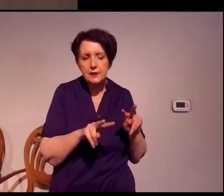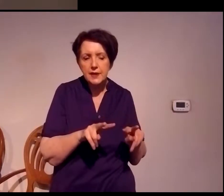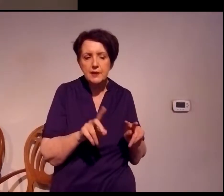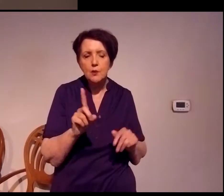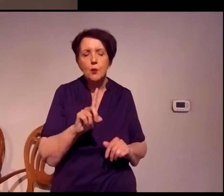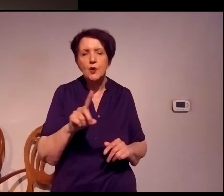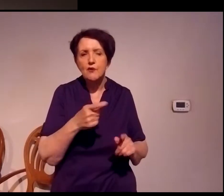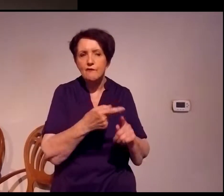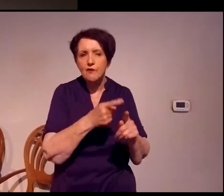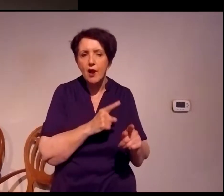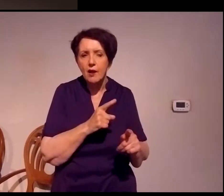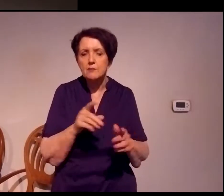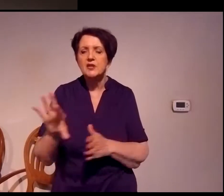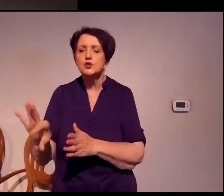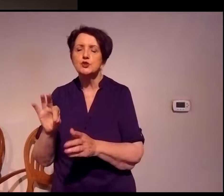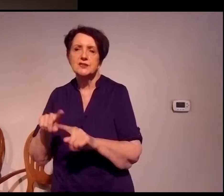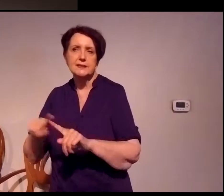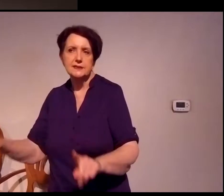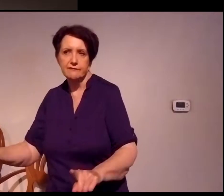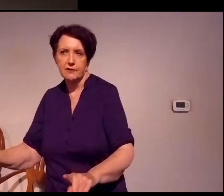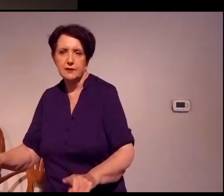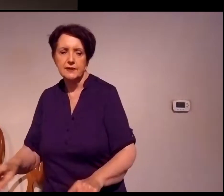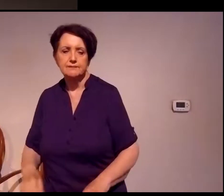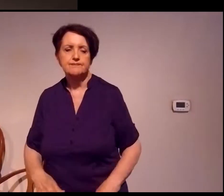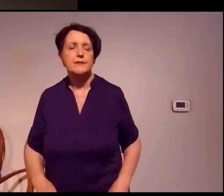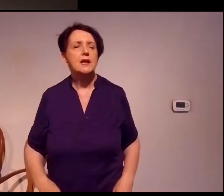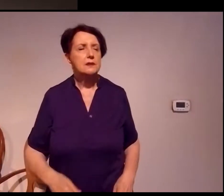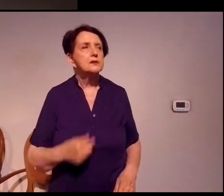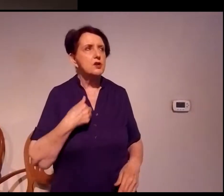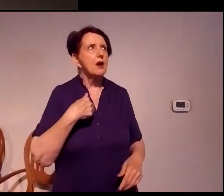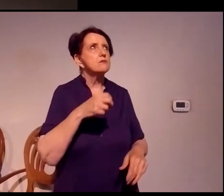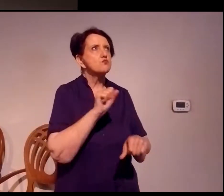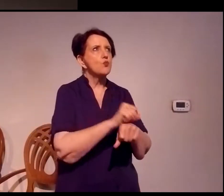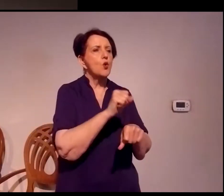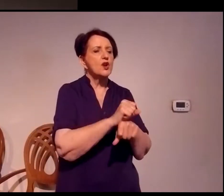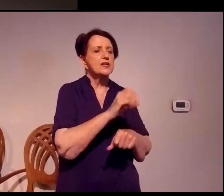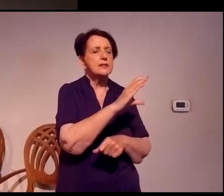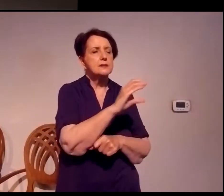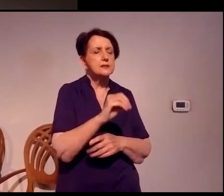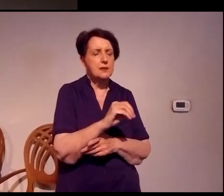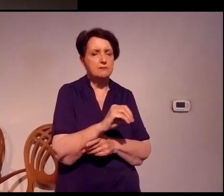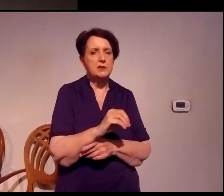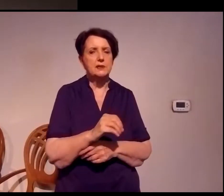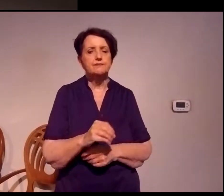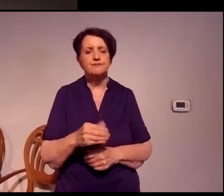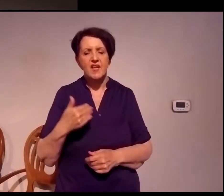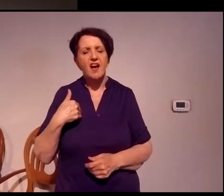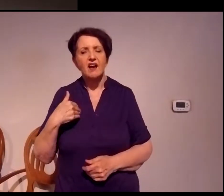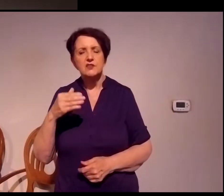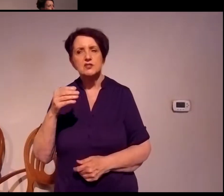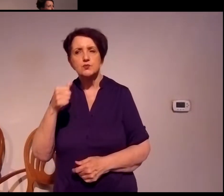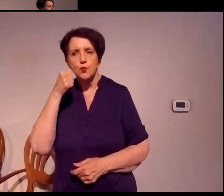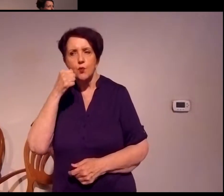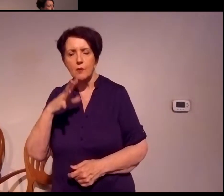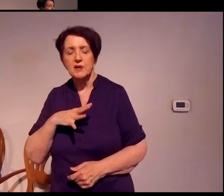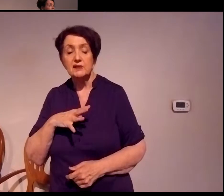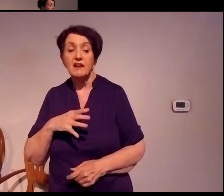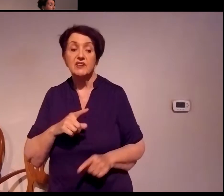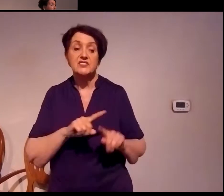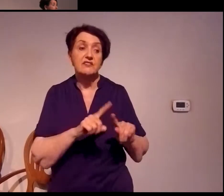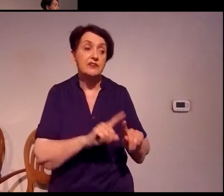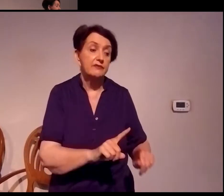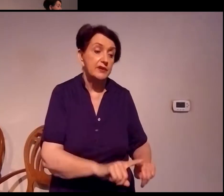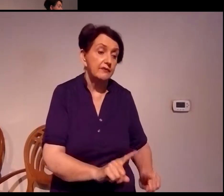differently. So I'm working in this company, and I've got this woman on, I've had a lot of different lives, but I'm in